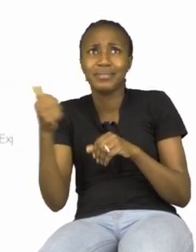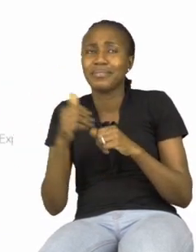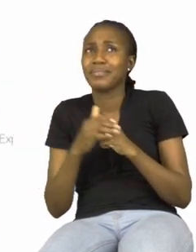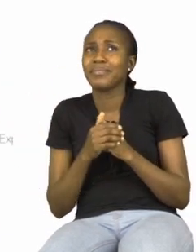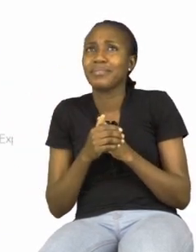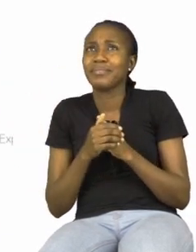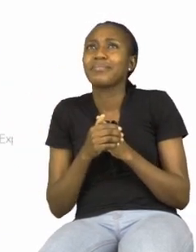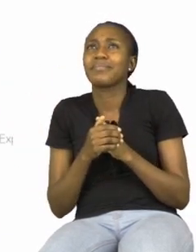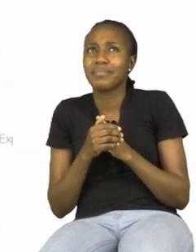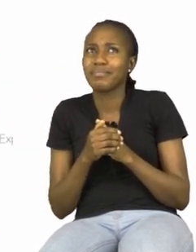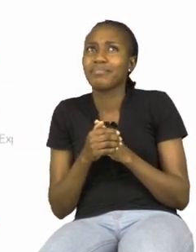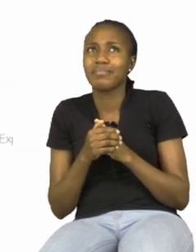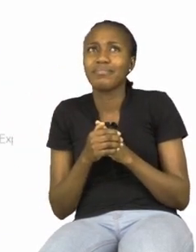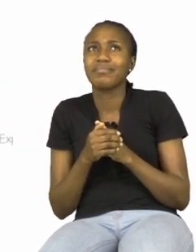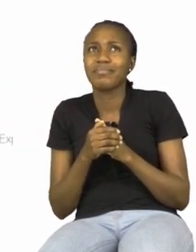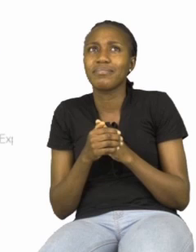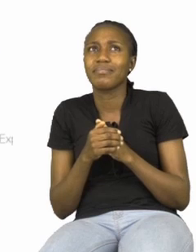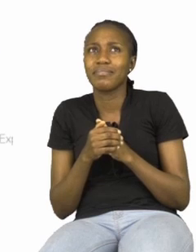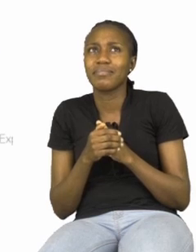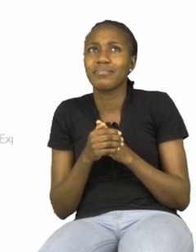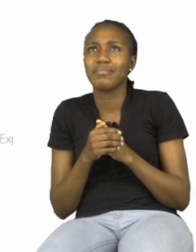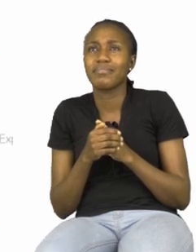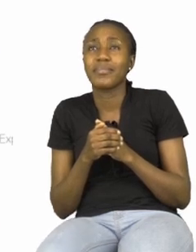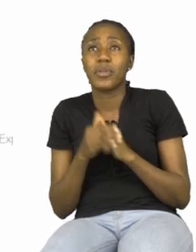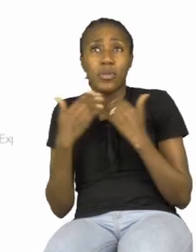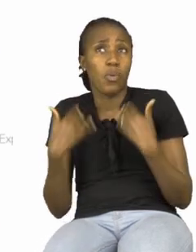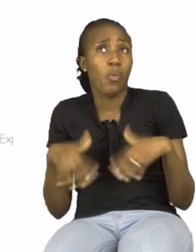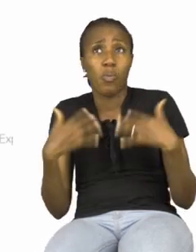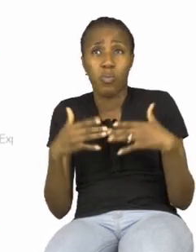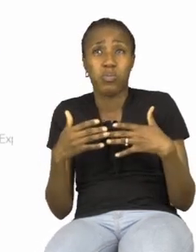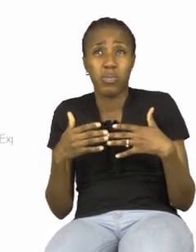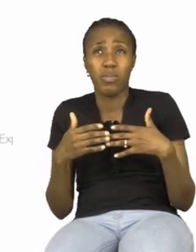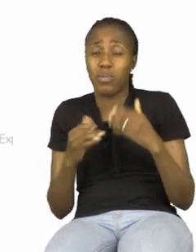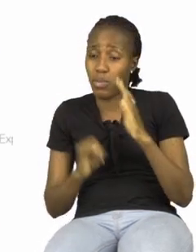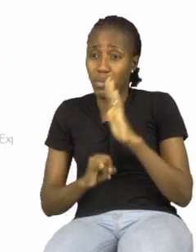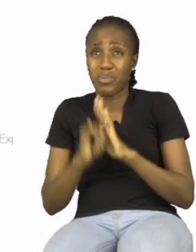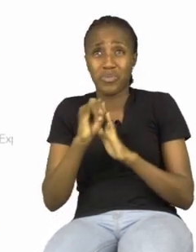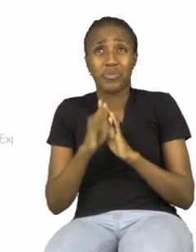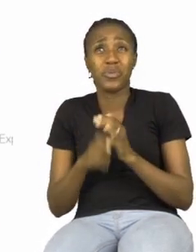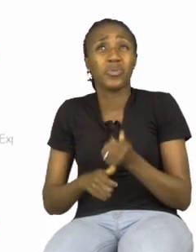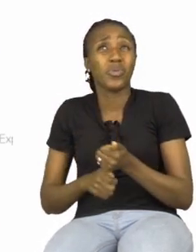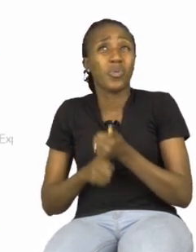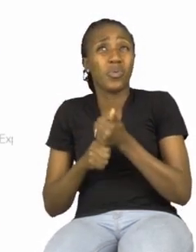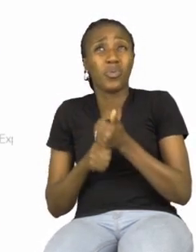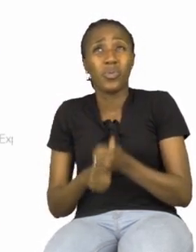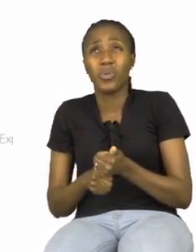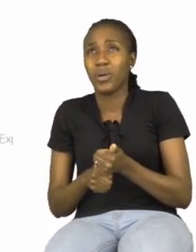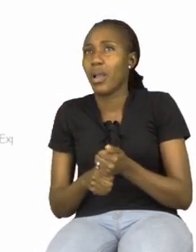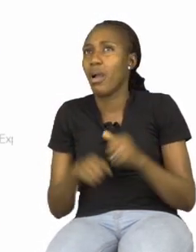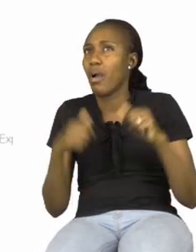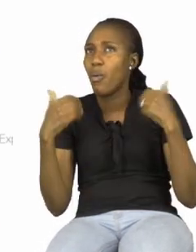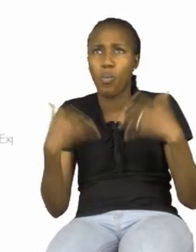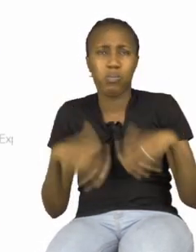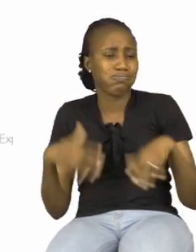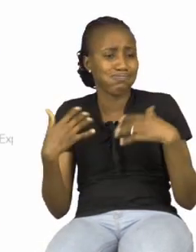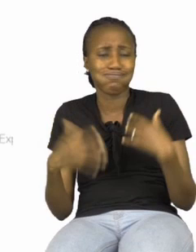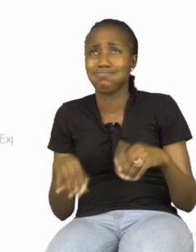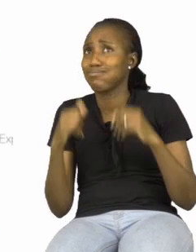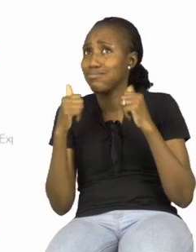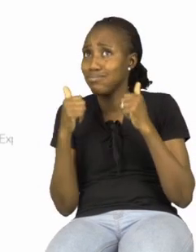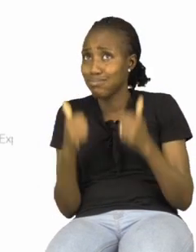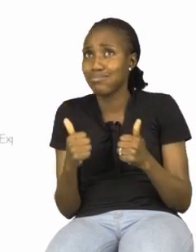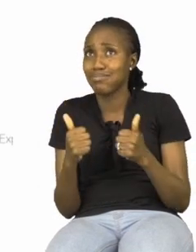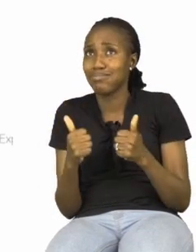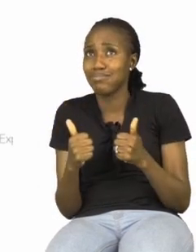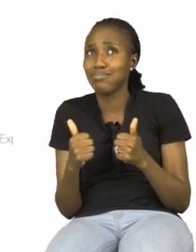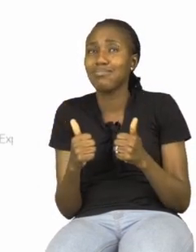So it's phenomenal how it has transformed, and how athletes have actually changed the way on how